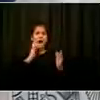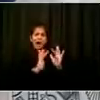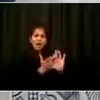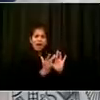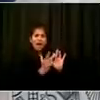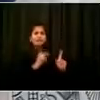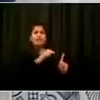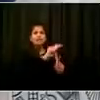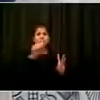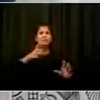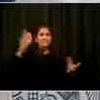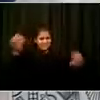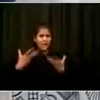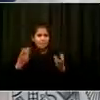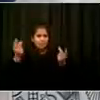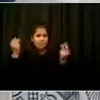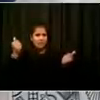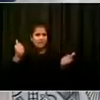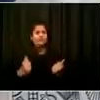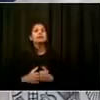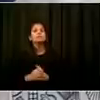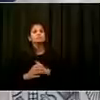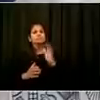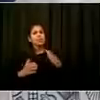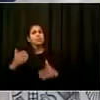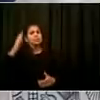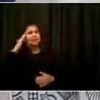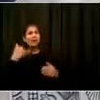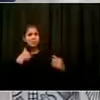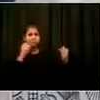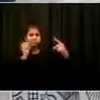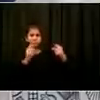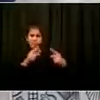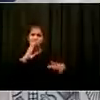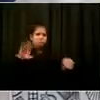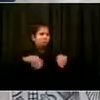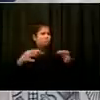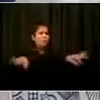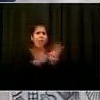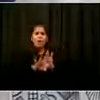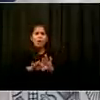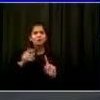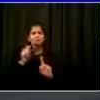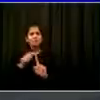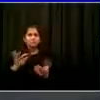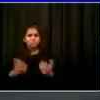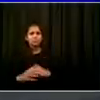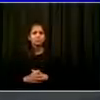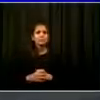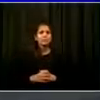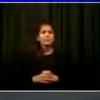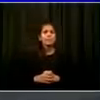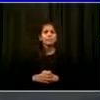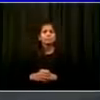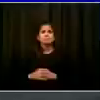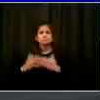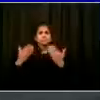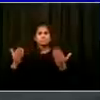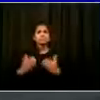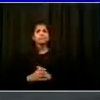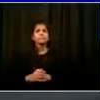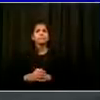as possible. In many cases, that just takes a day or two. For families that need food, And as this crisis unfortunately deepens again, and the